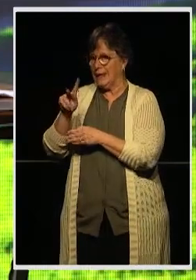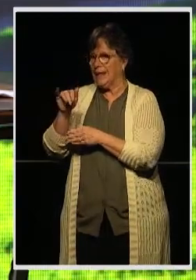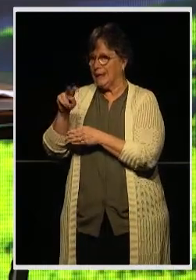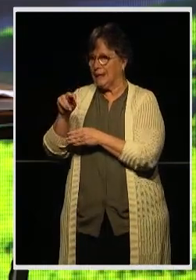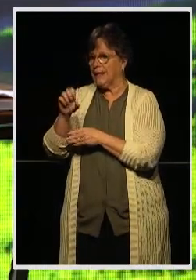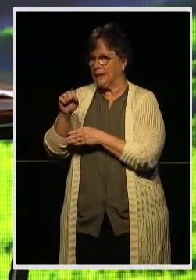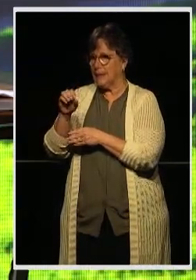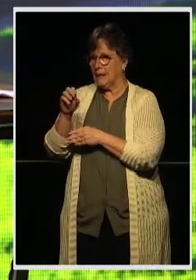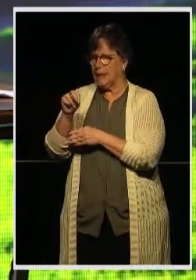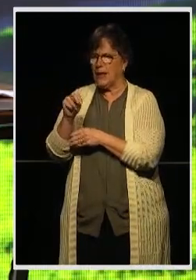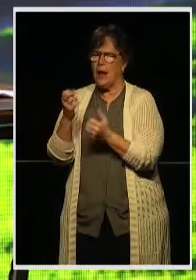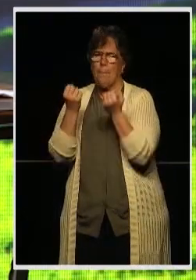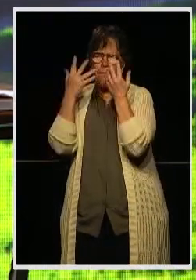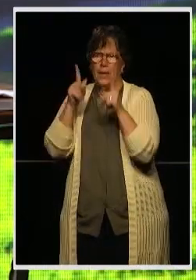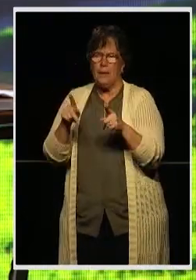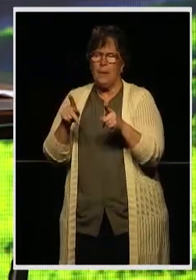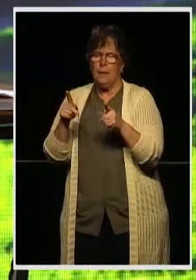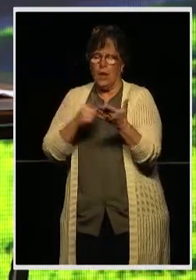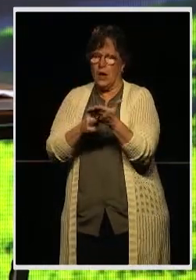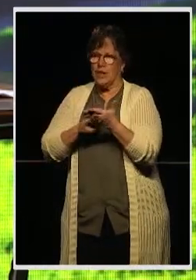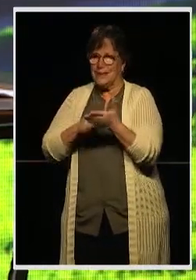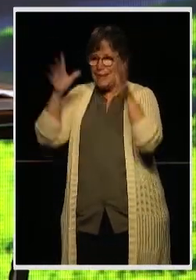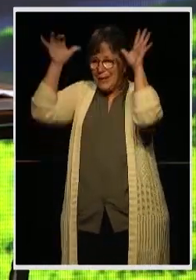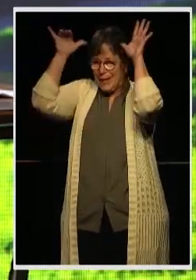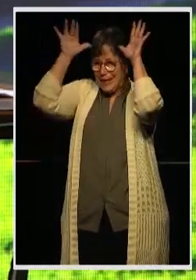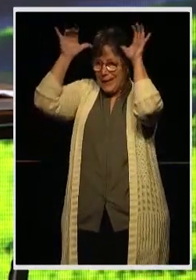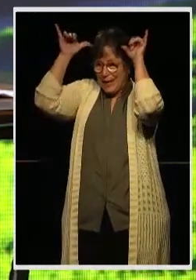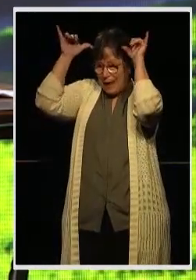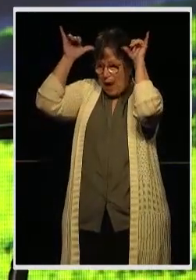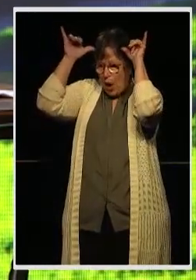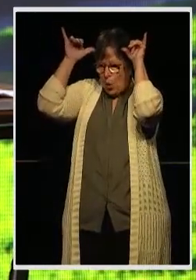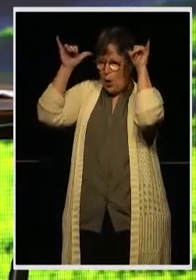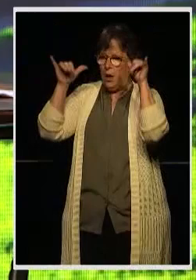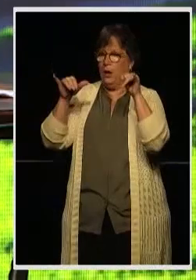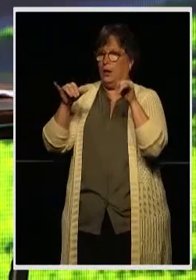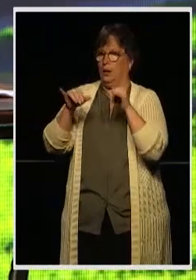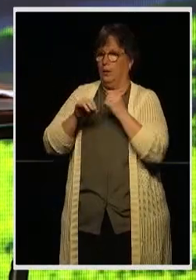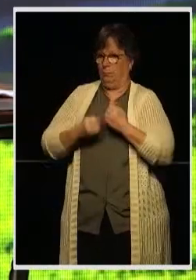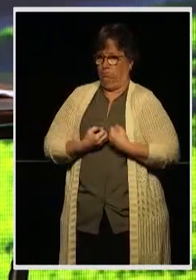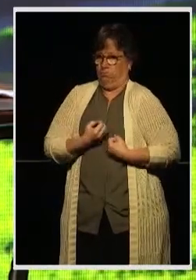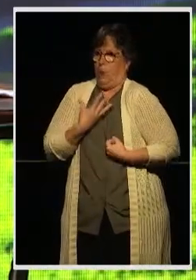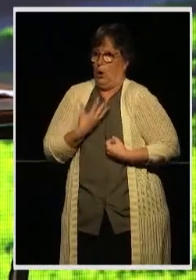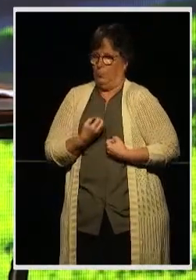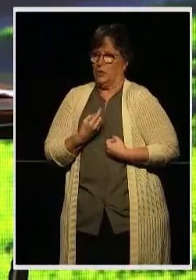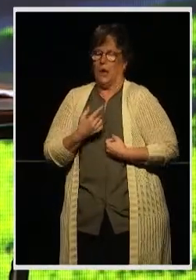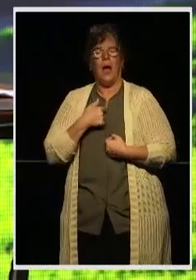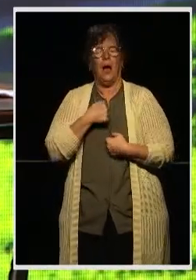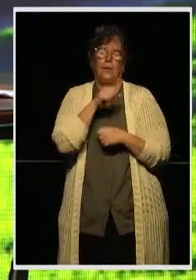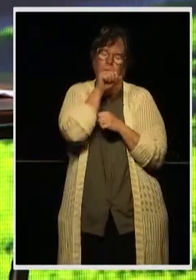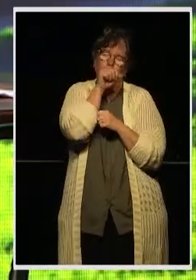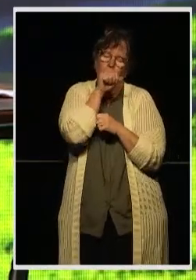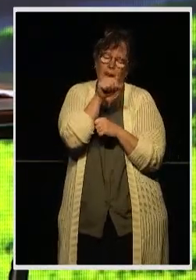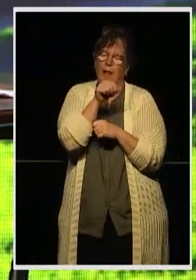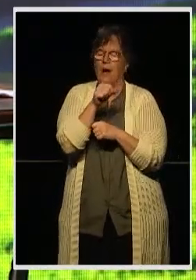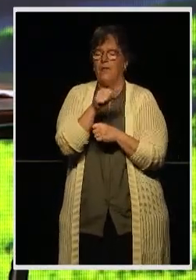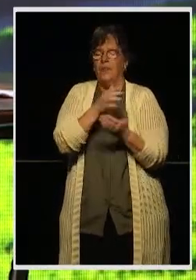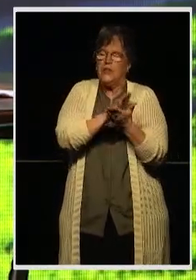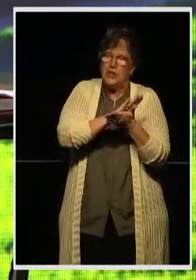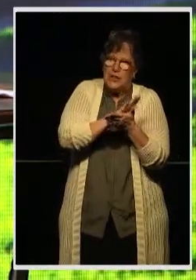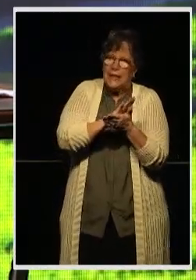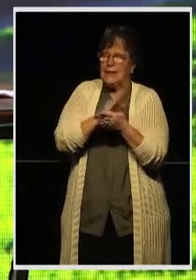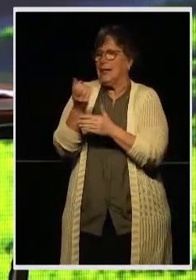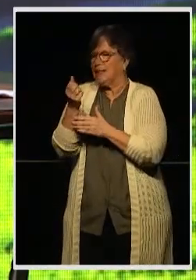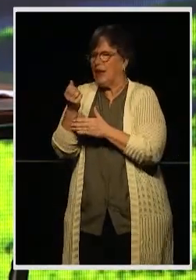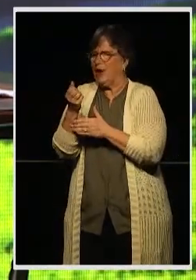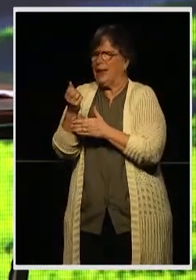about cow burps. And about the methane emissions. And I love cheese and I love dairy and I want to be able to eat it without feeling bad